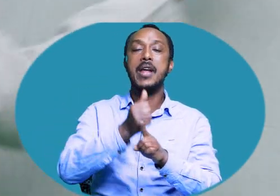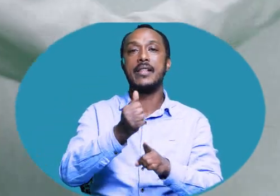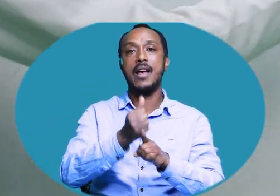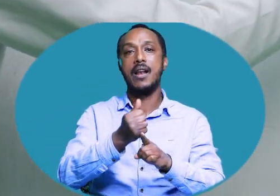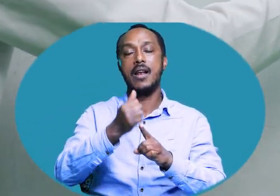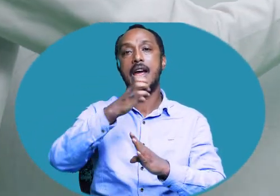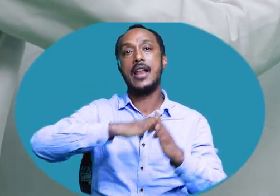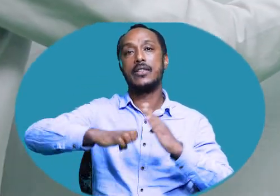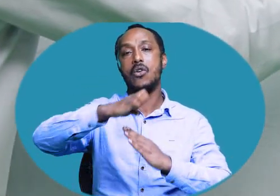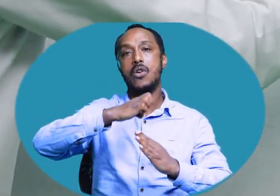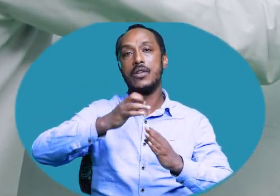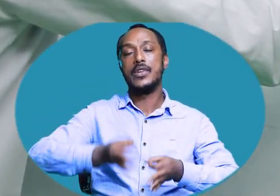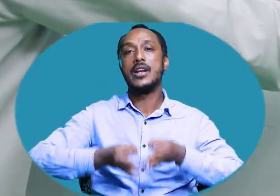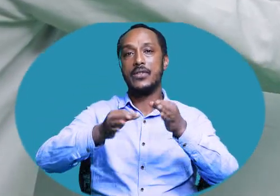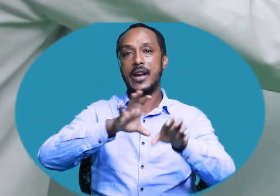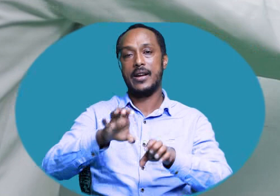With